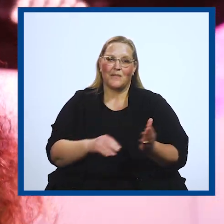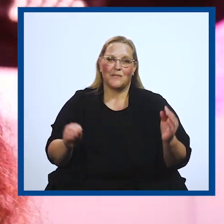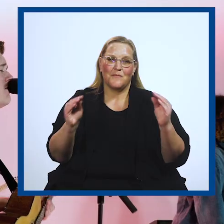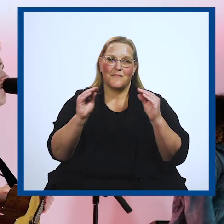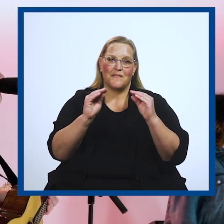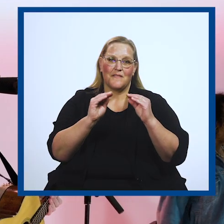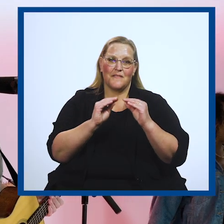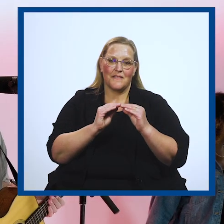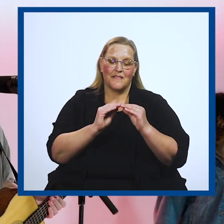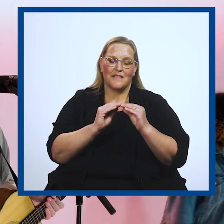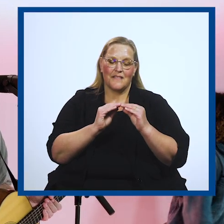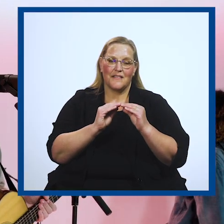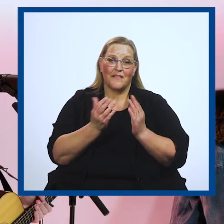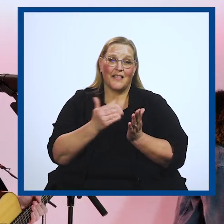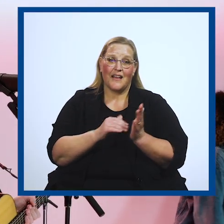1,000 more.